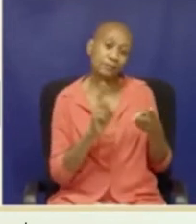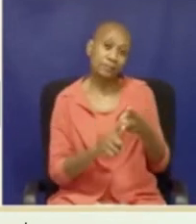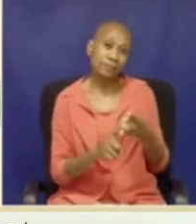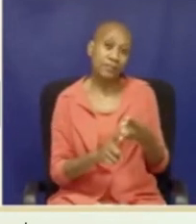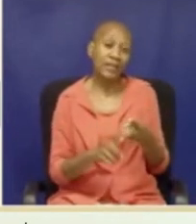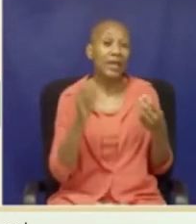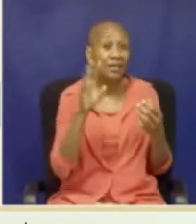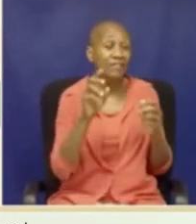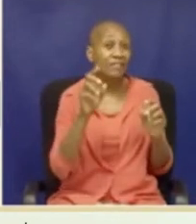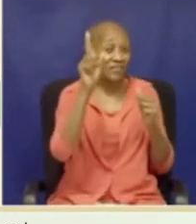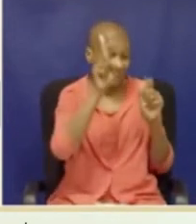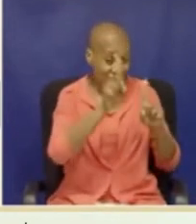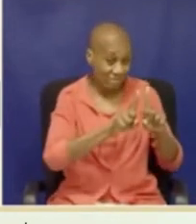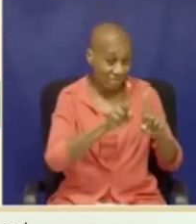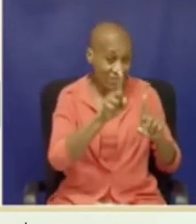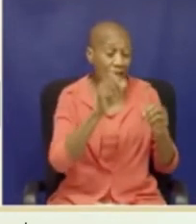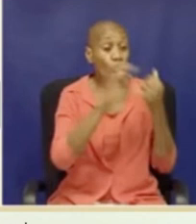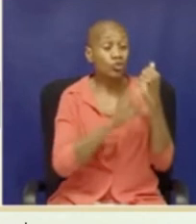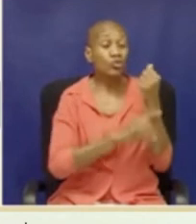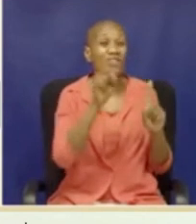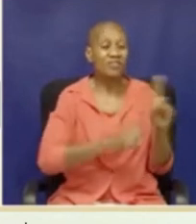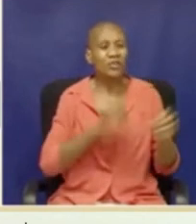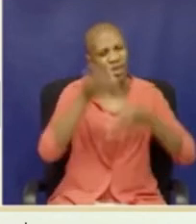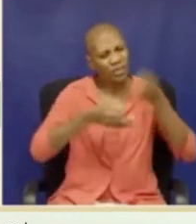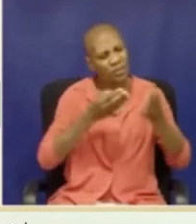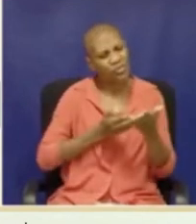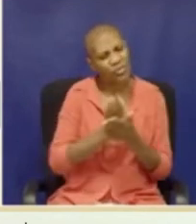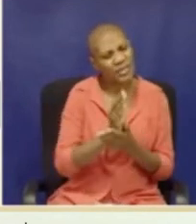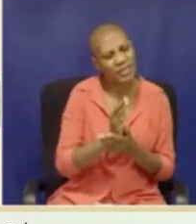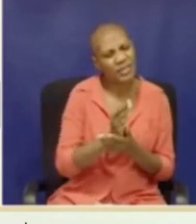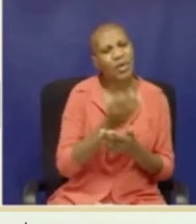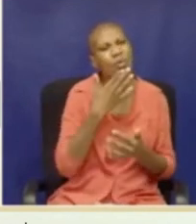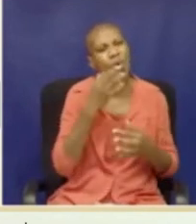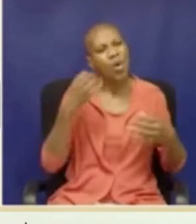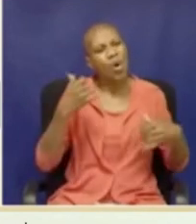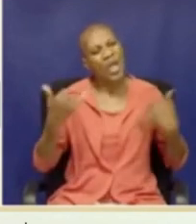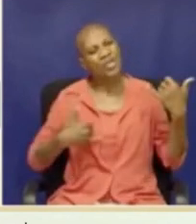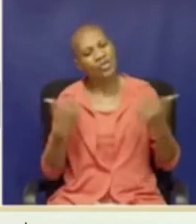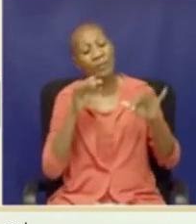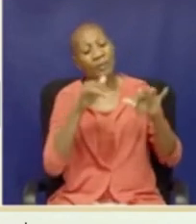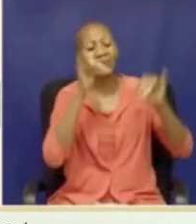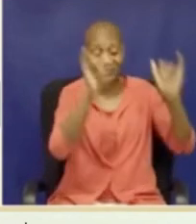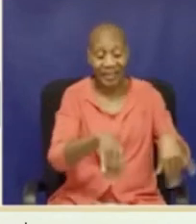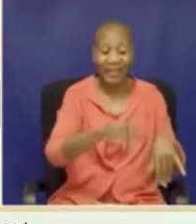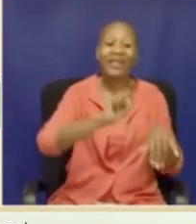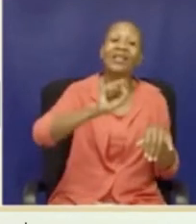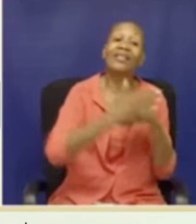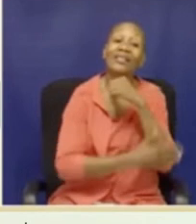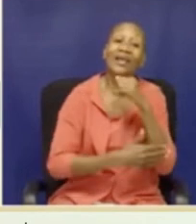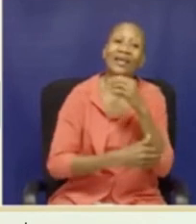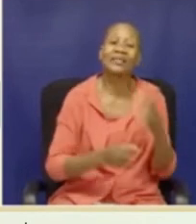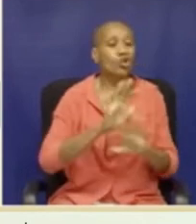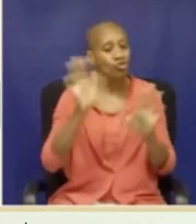responsibilities. Secondly, its failure to distinguish between rights that should only be enjoyed by citizens of the